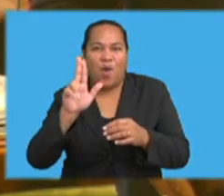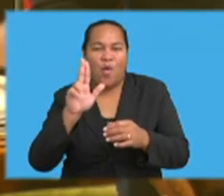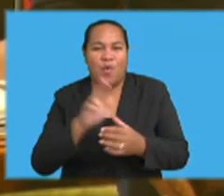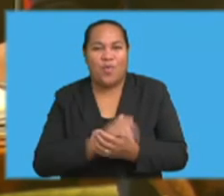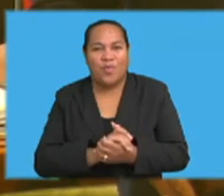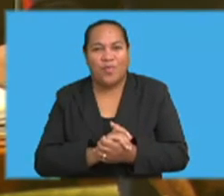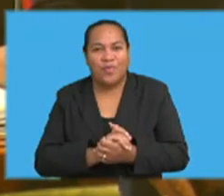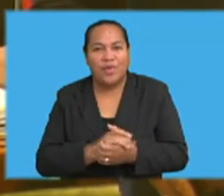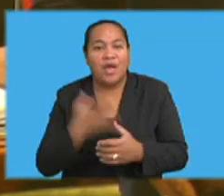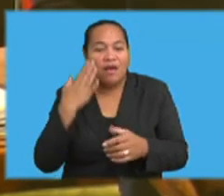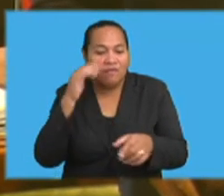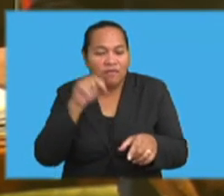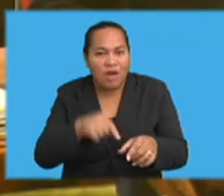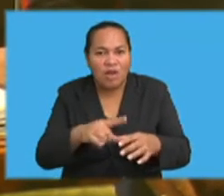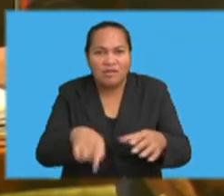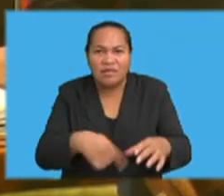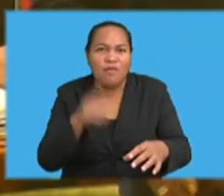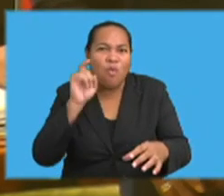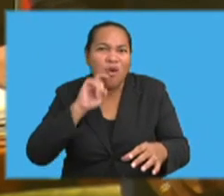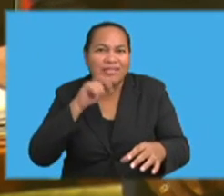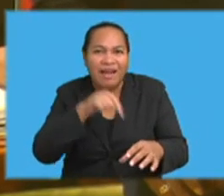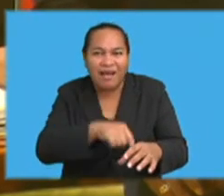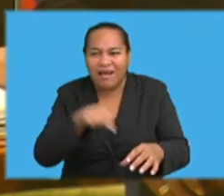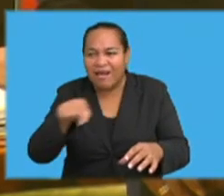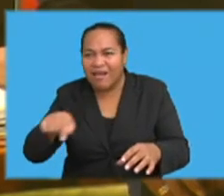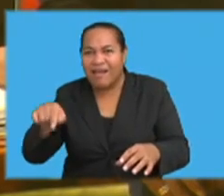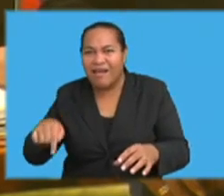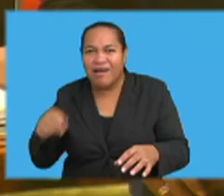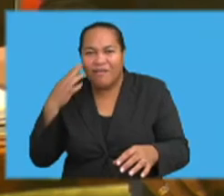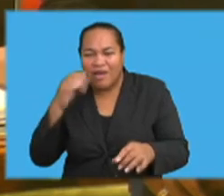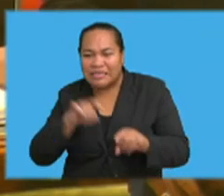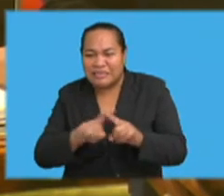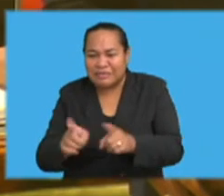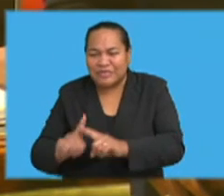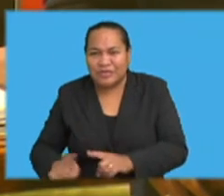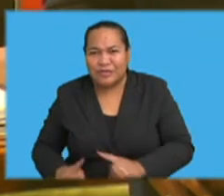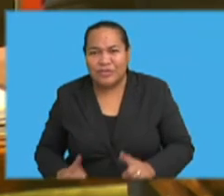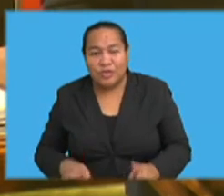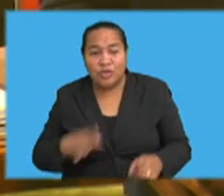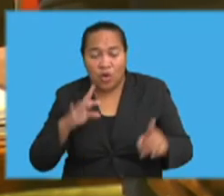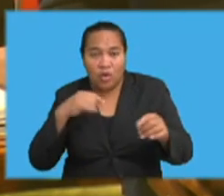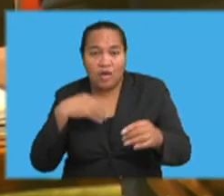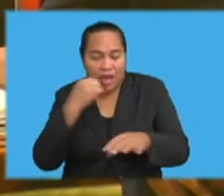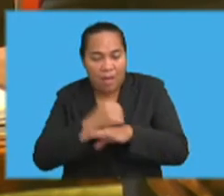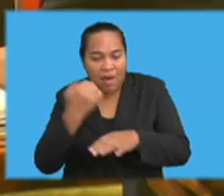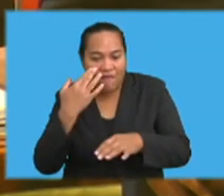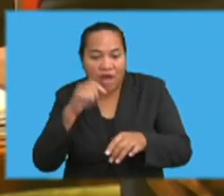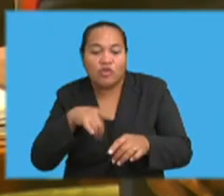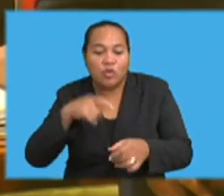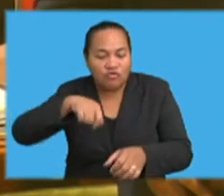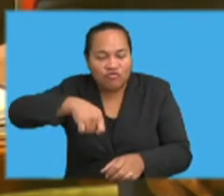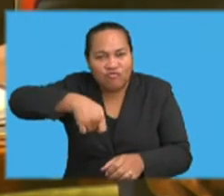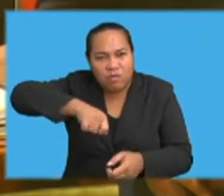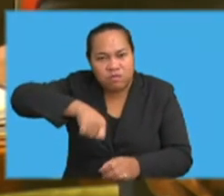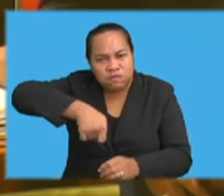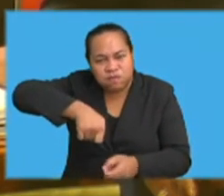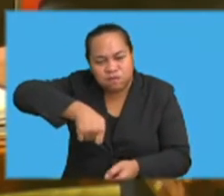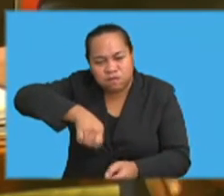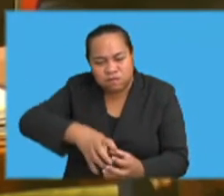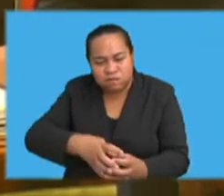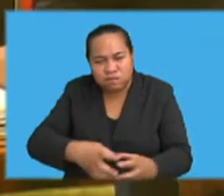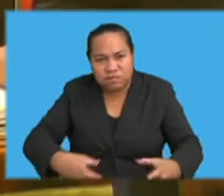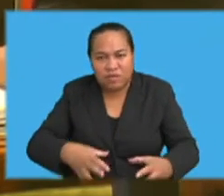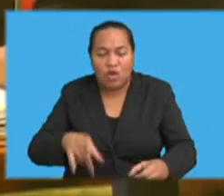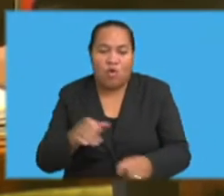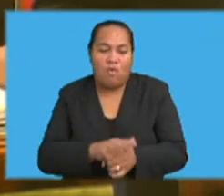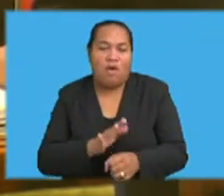in Gerlevu and Nakavika in Ba, and Gotolaila in Serua have been successfully drilled, and further reticulation work is to